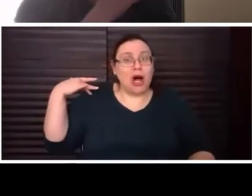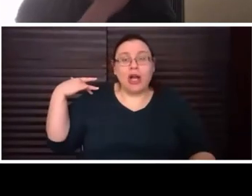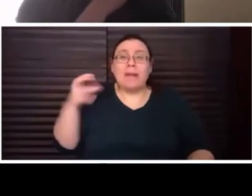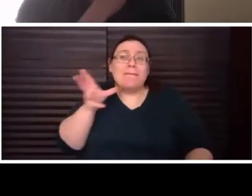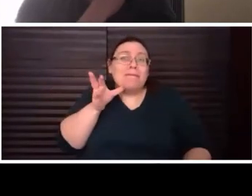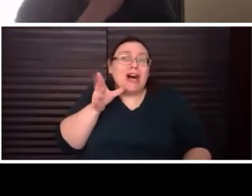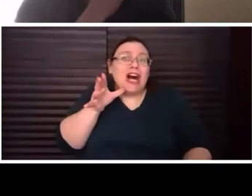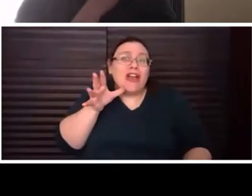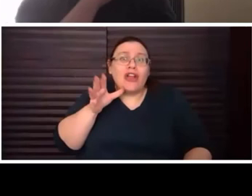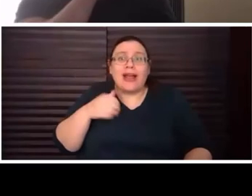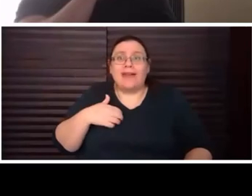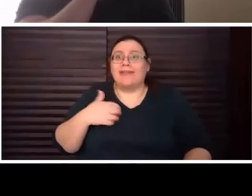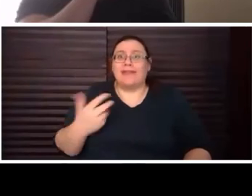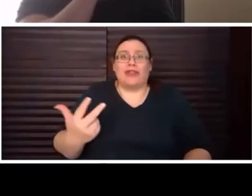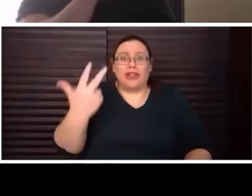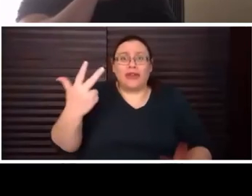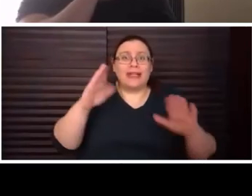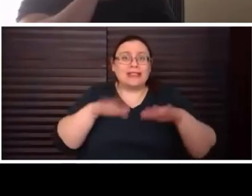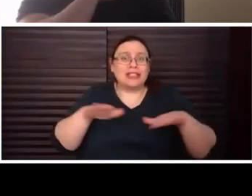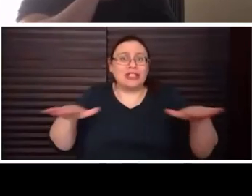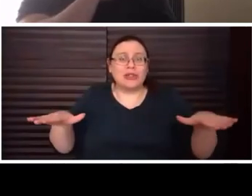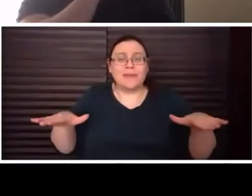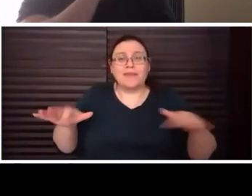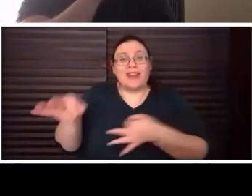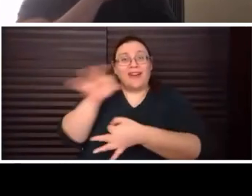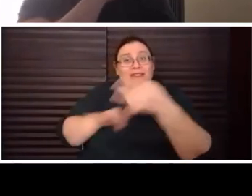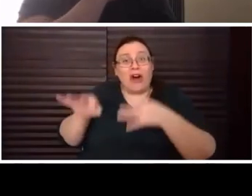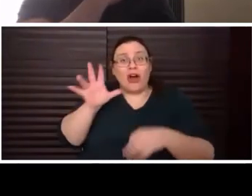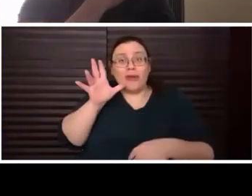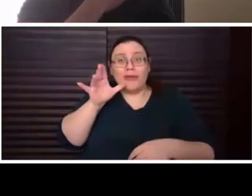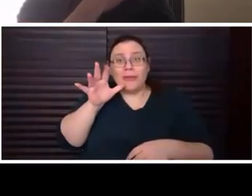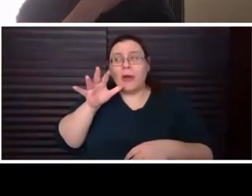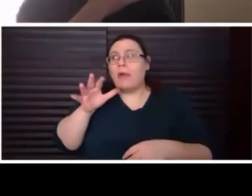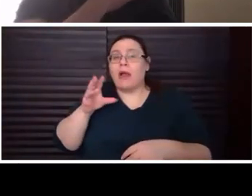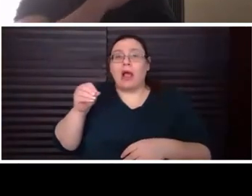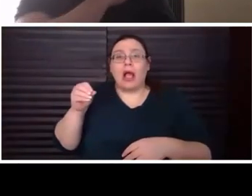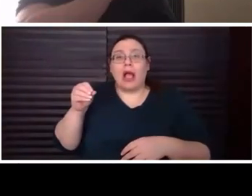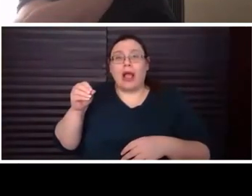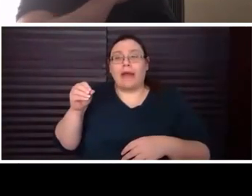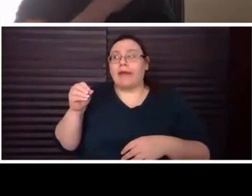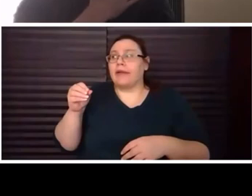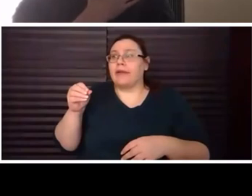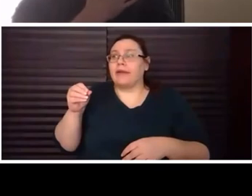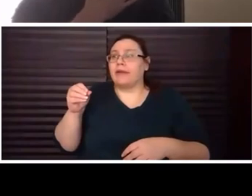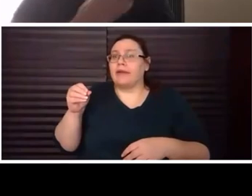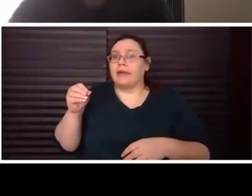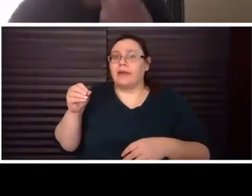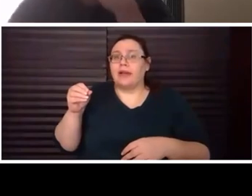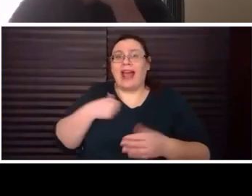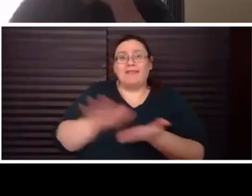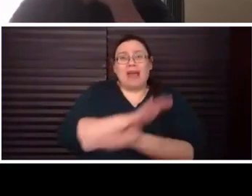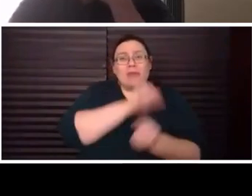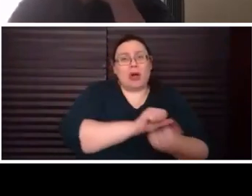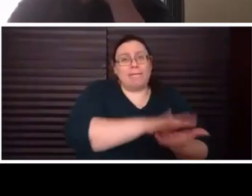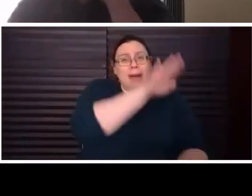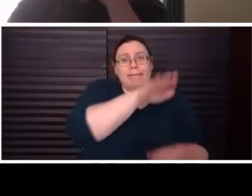with three children, a foster mom, and to have like piles of paperwork to